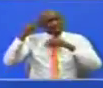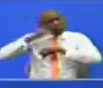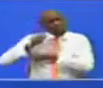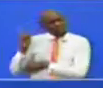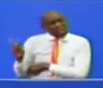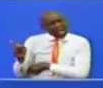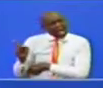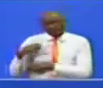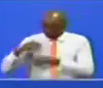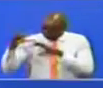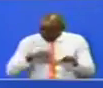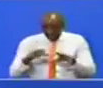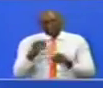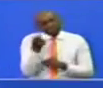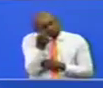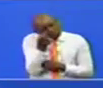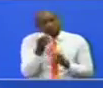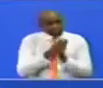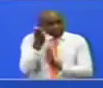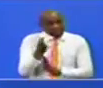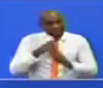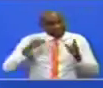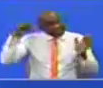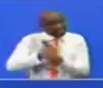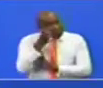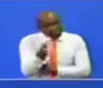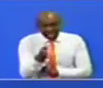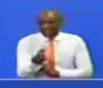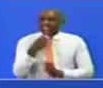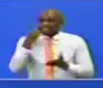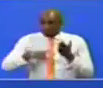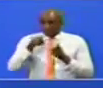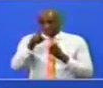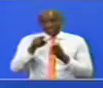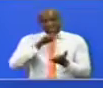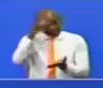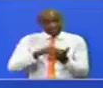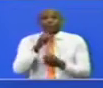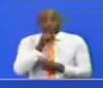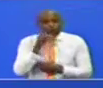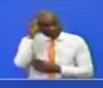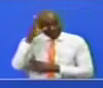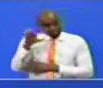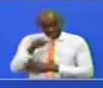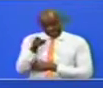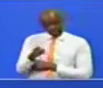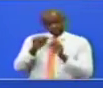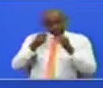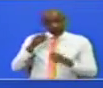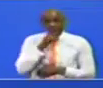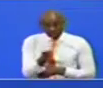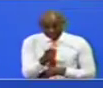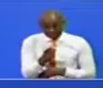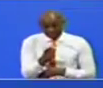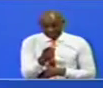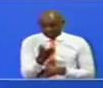may only be a tip of the iceberg if accounts obtained at this rescue center for boys in Kiambu County is anything to